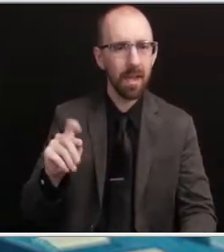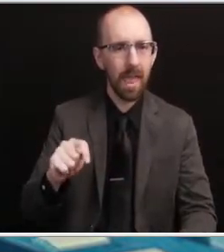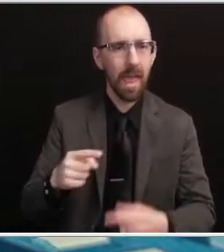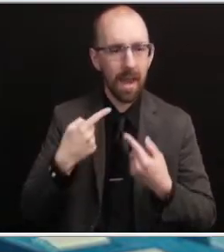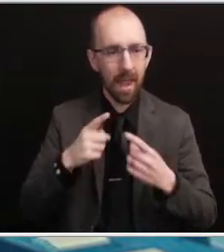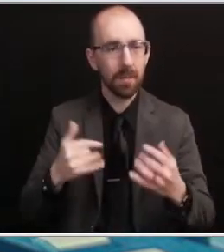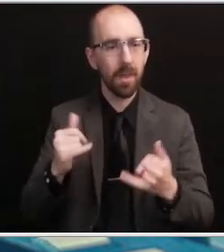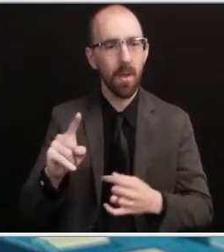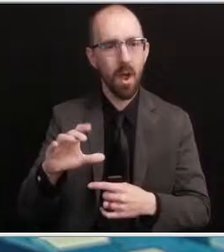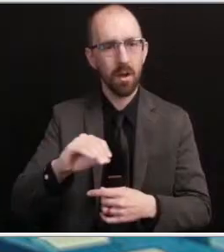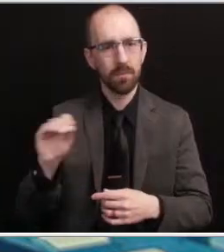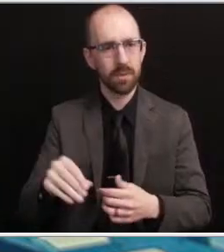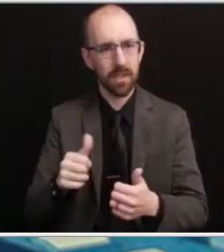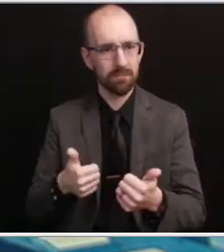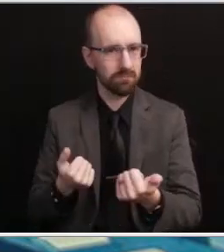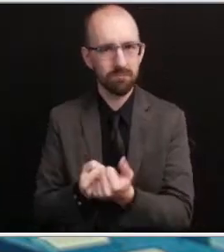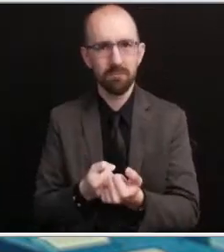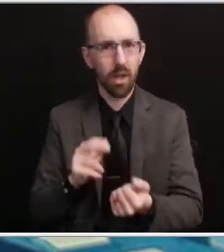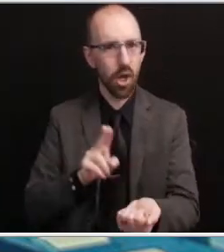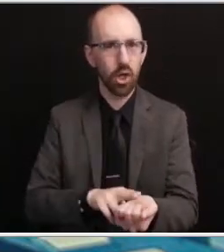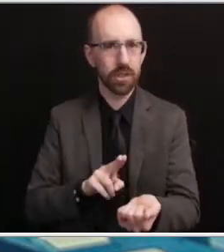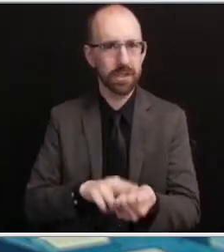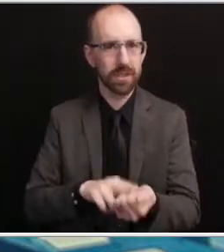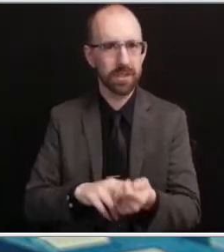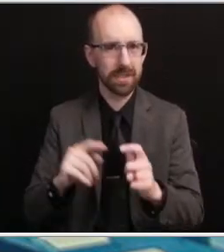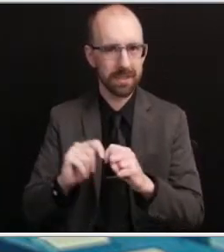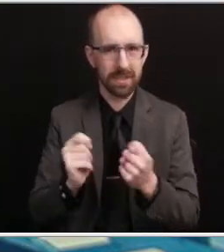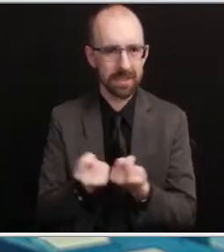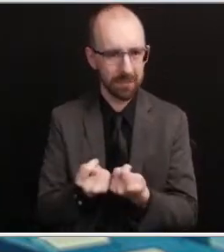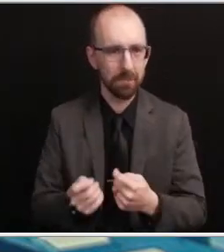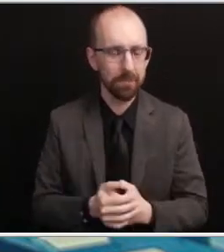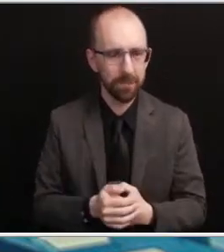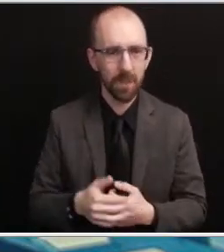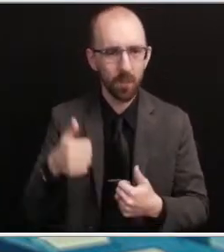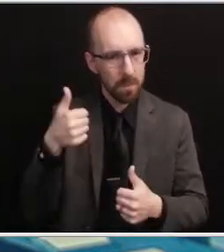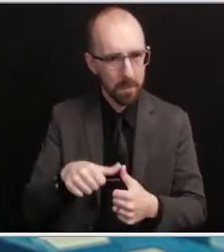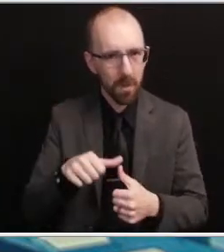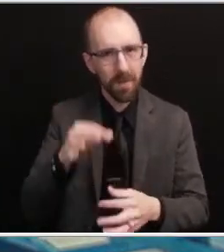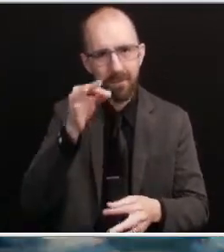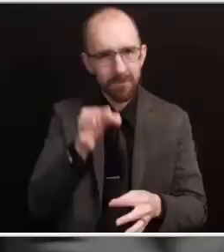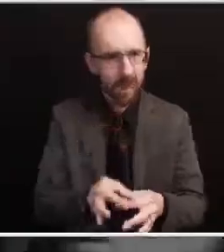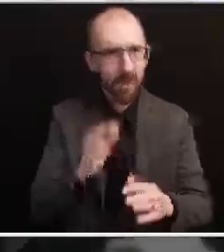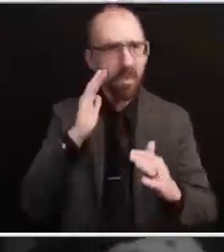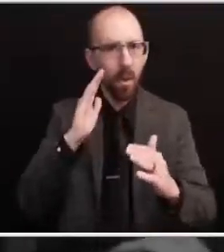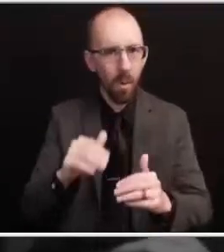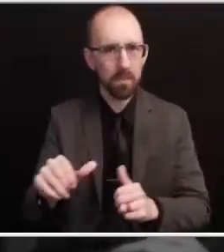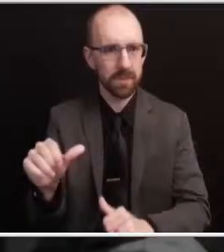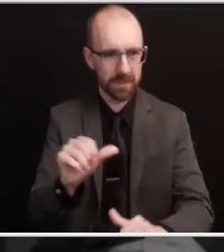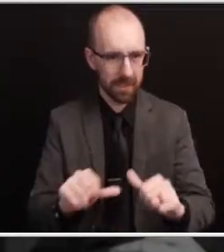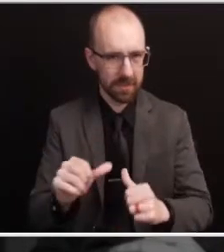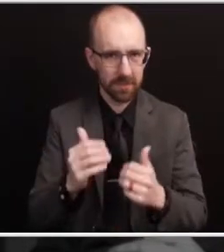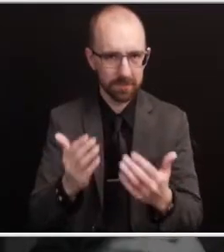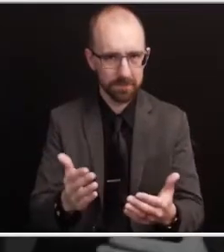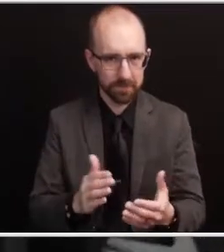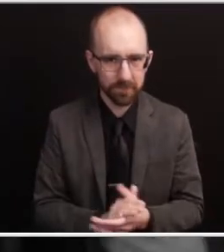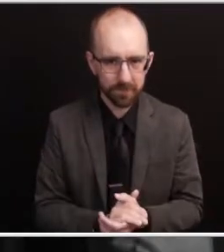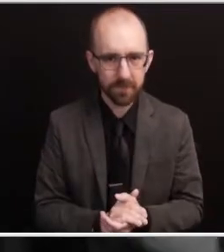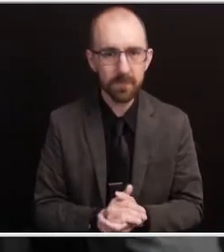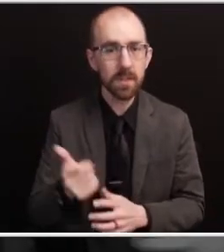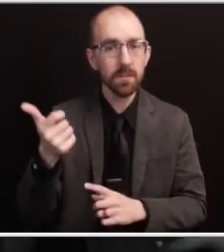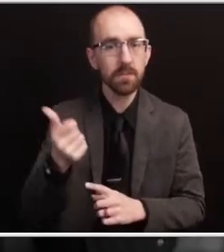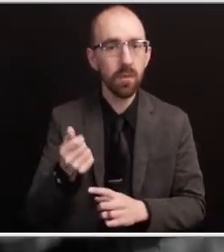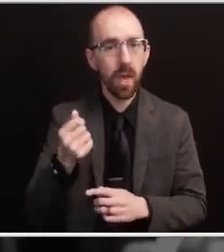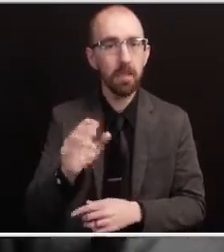behind our fantastic nursing team. Remember, faith, hope, and science. Subscribe to our morning